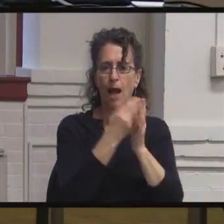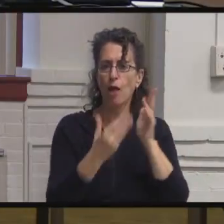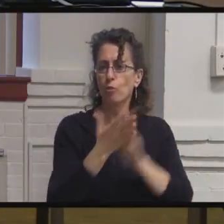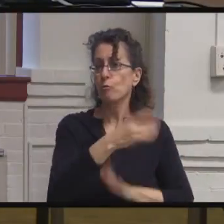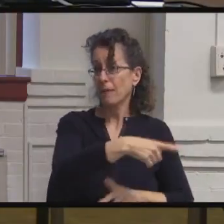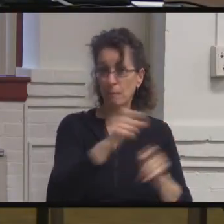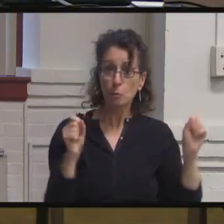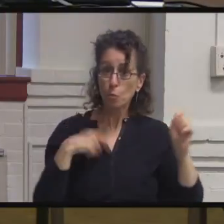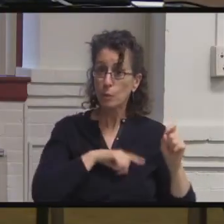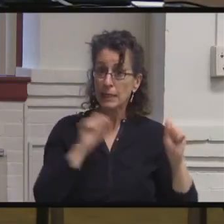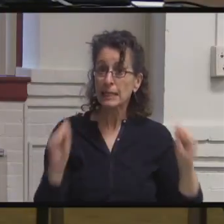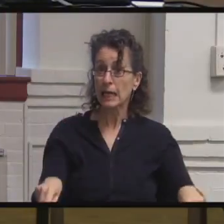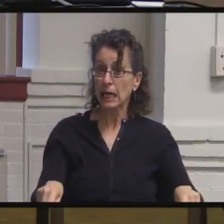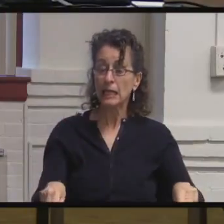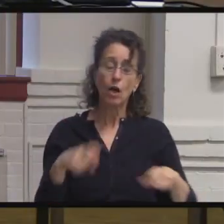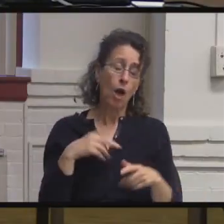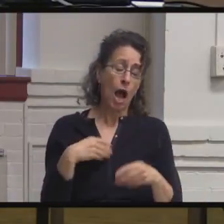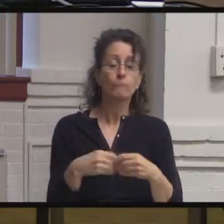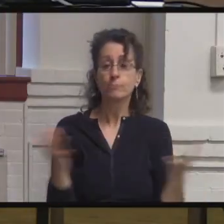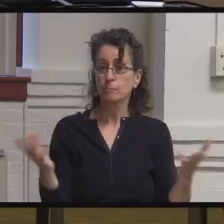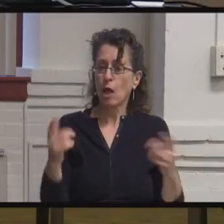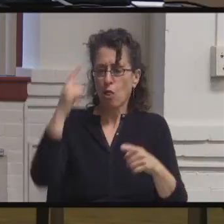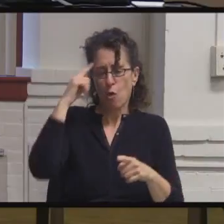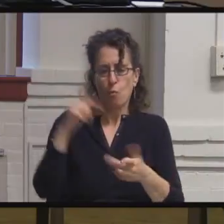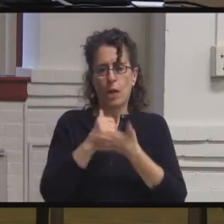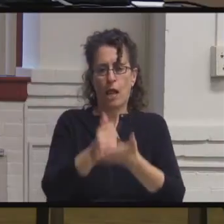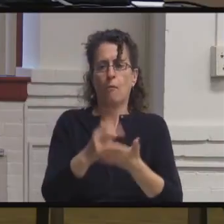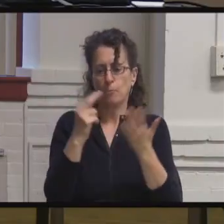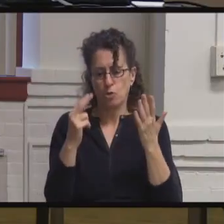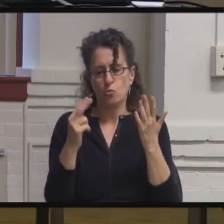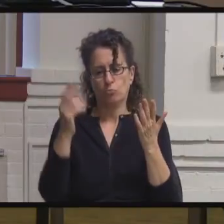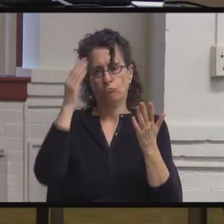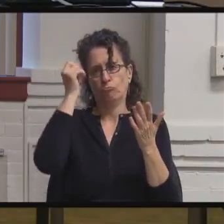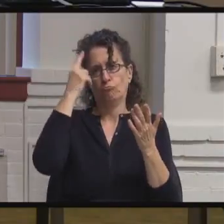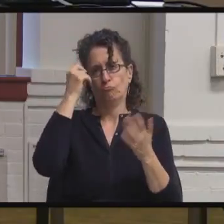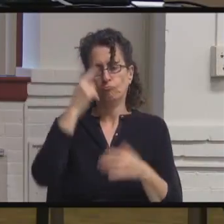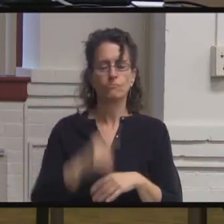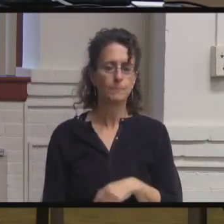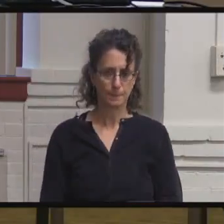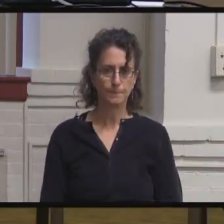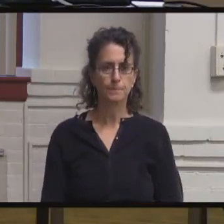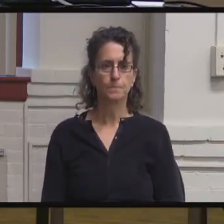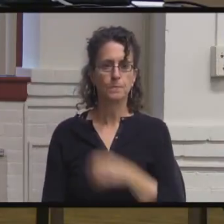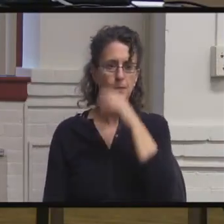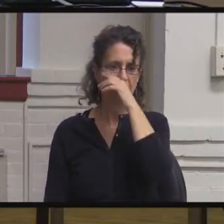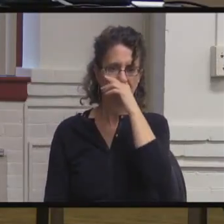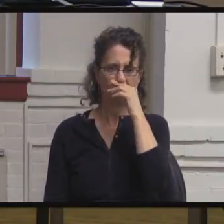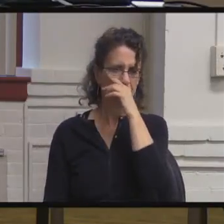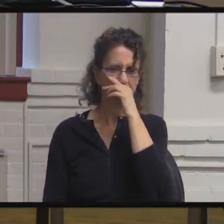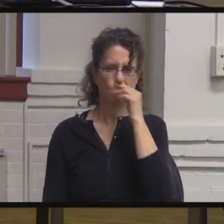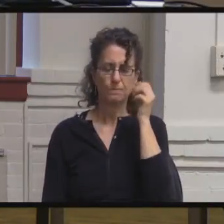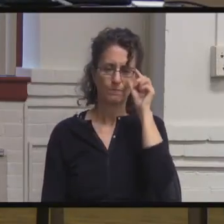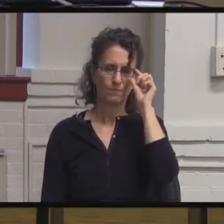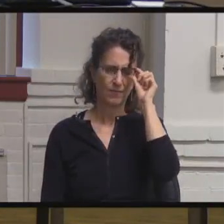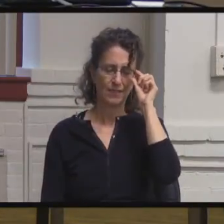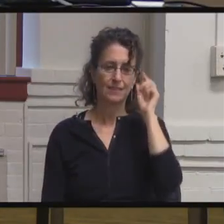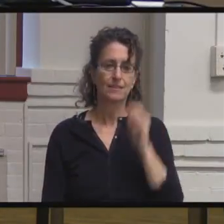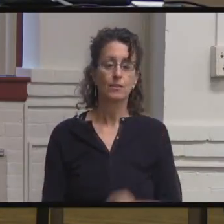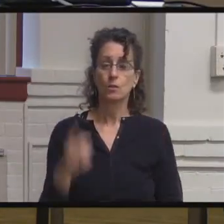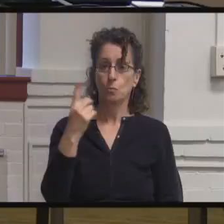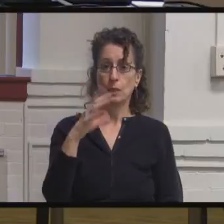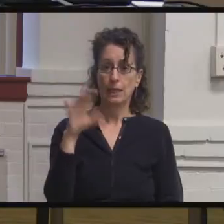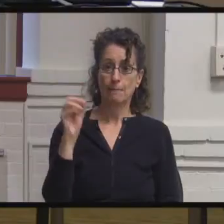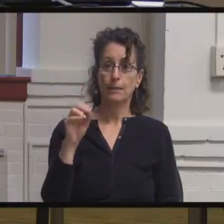might have that background information. One of the vendors that we've worked with in the past, the New